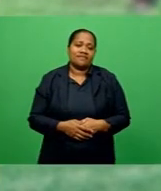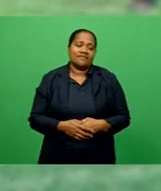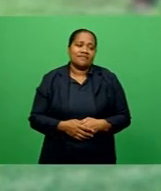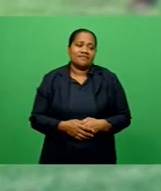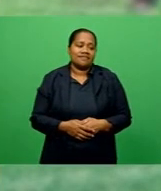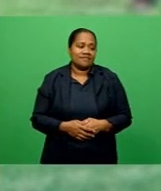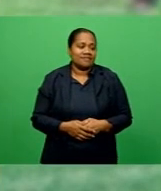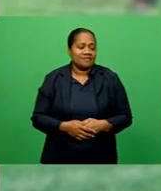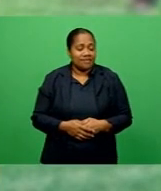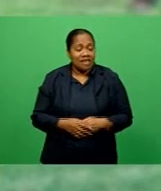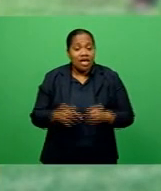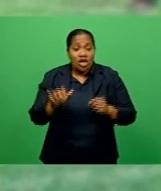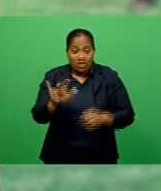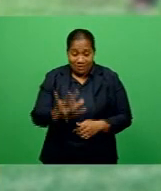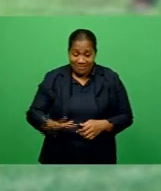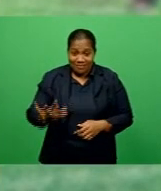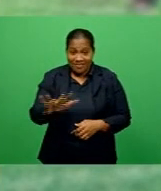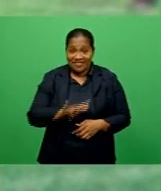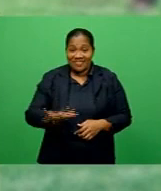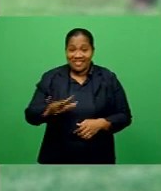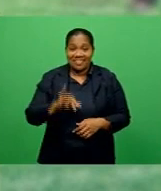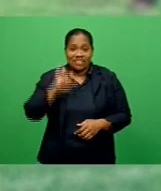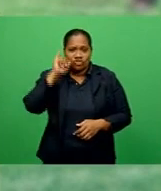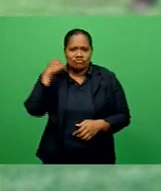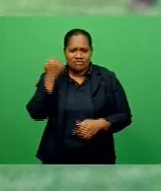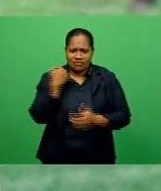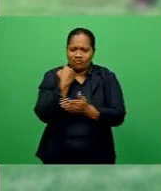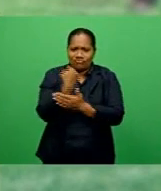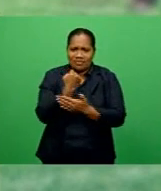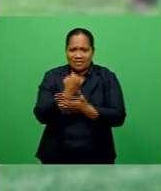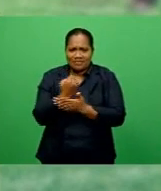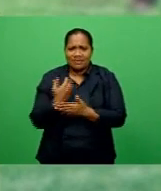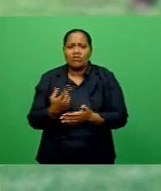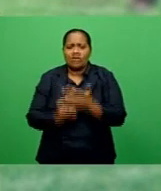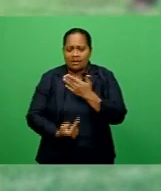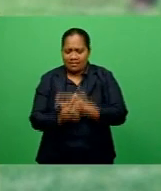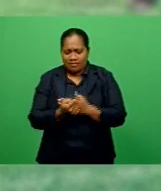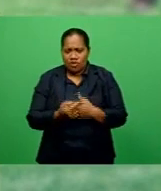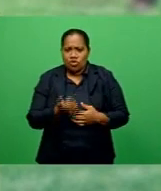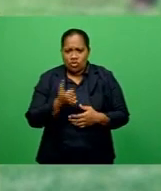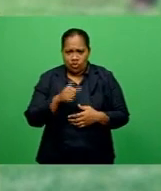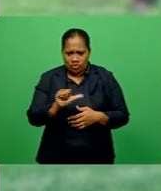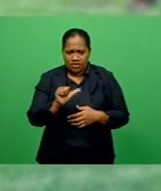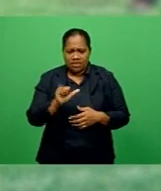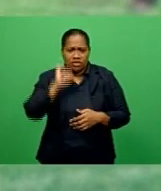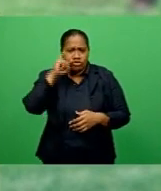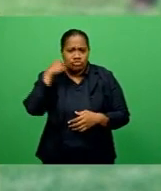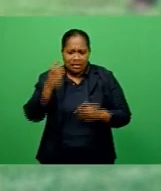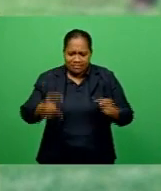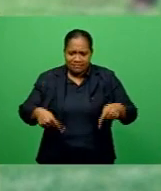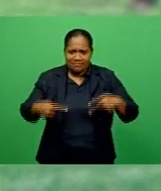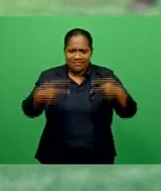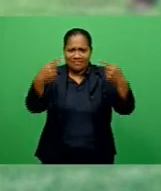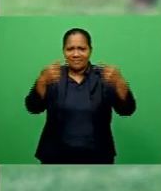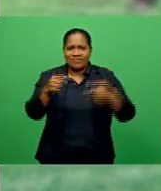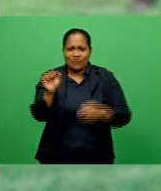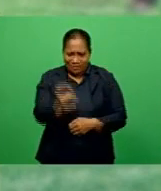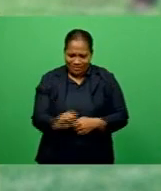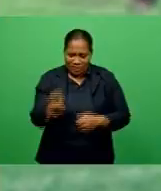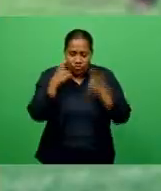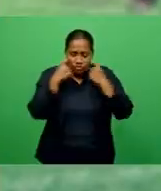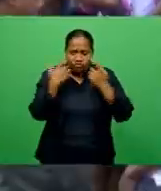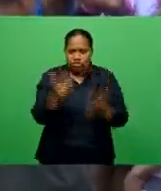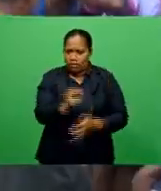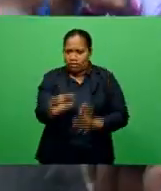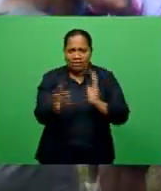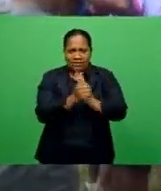Lomai VT Juniors rugby side is using the Junior Escort Shield competition as a platform for its players to showcase their talent.